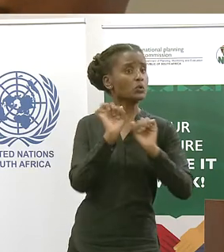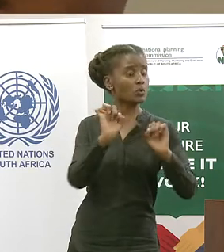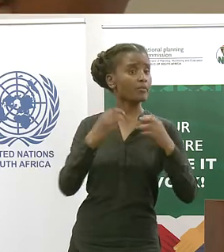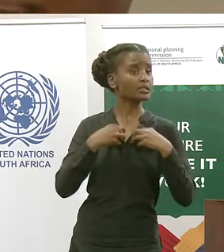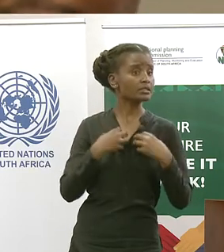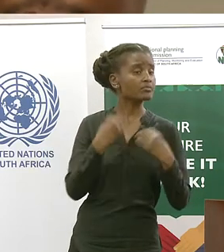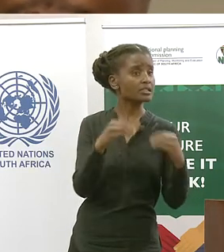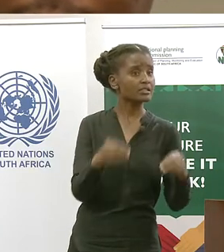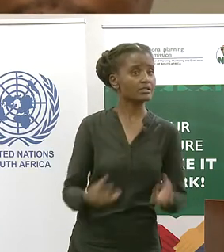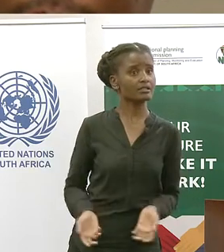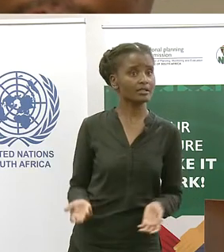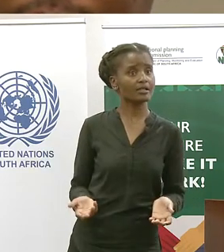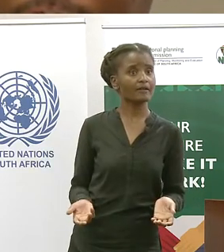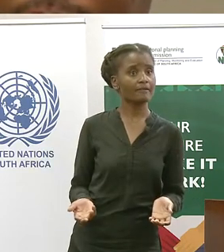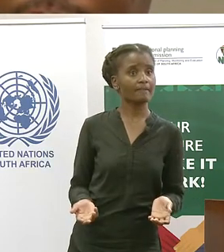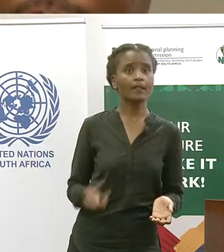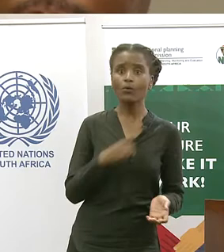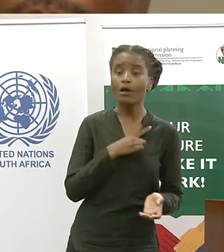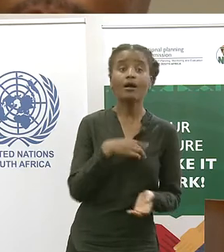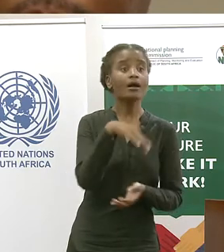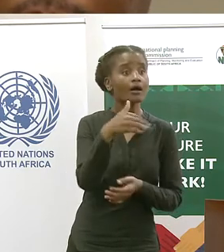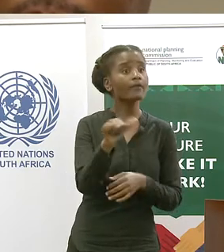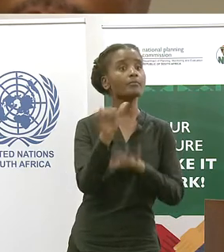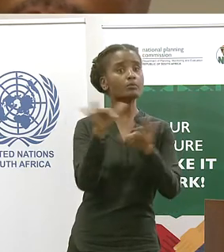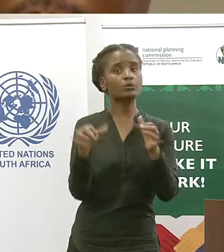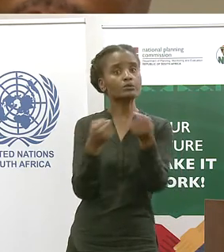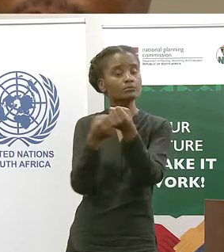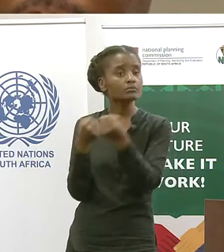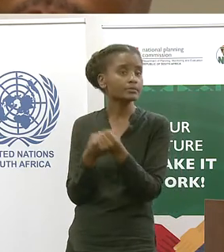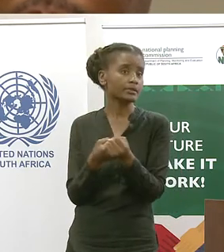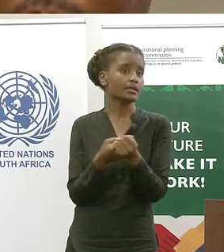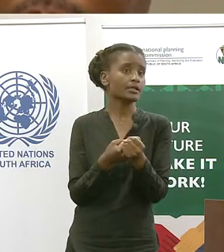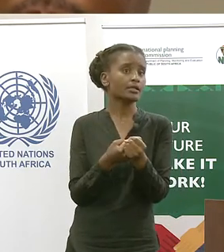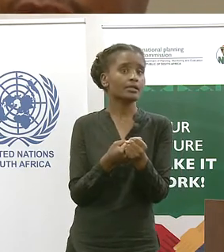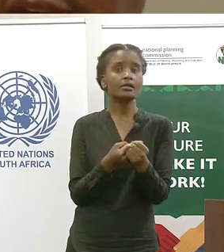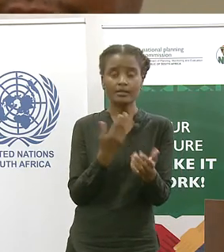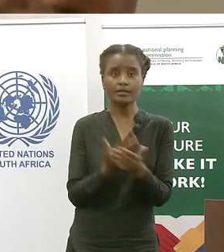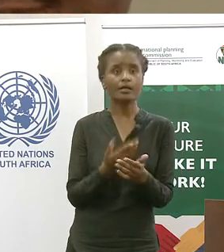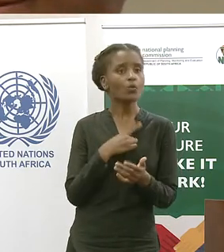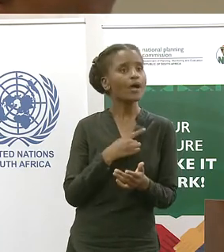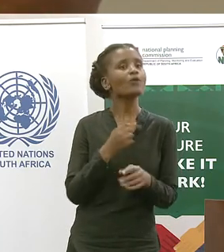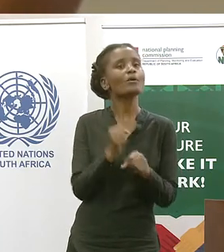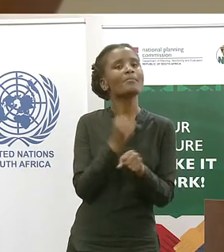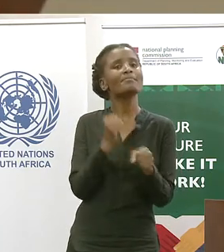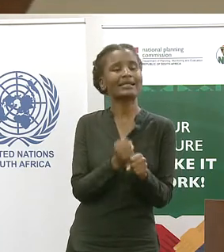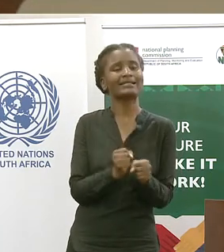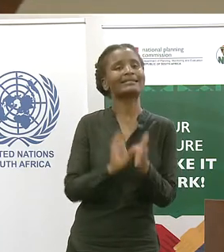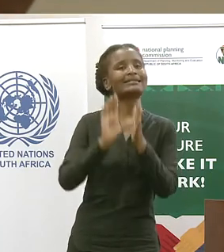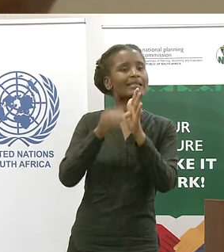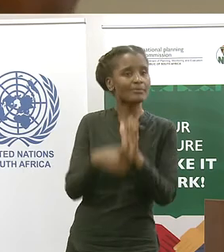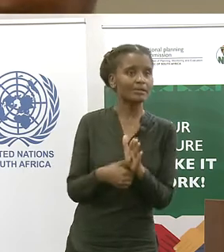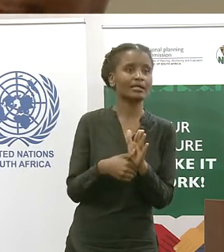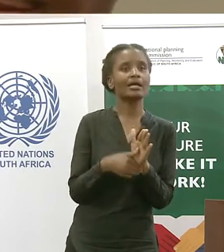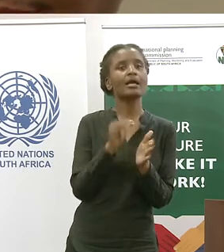of us will be there edging you along and making sure we create disabled millionaires. Thank you so much for having us, and